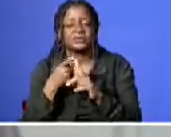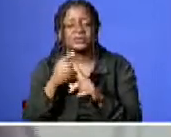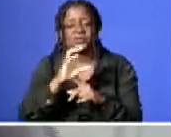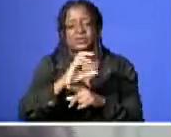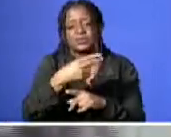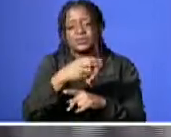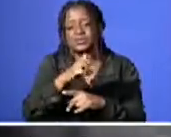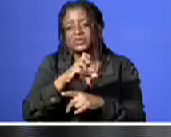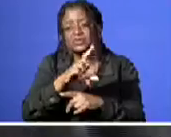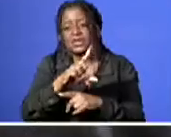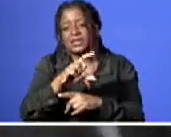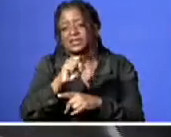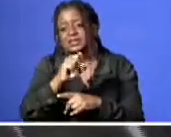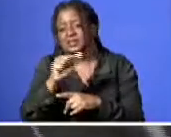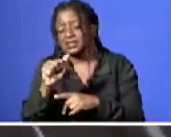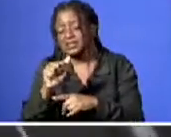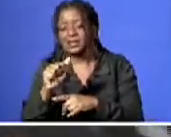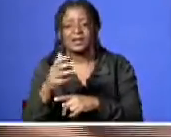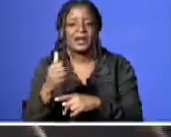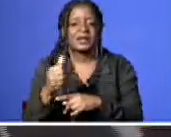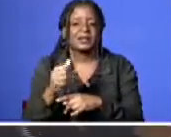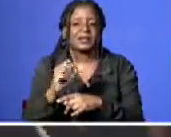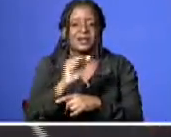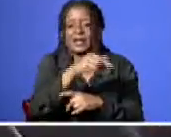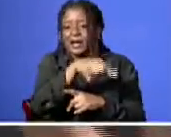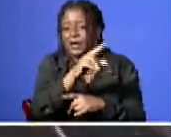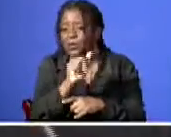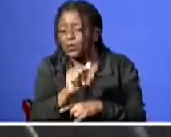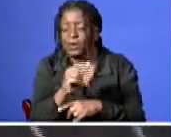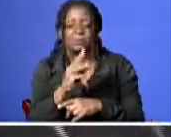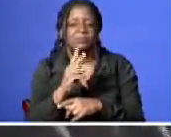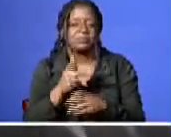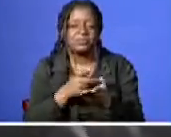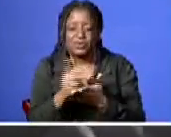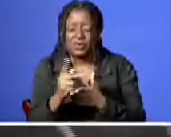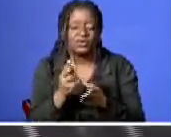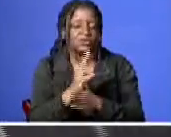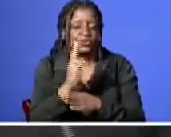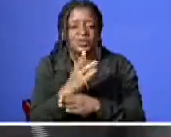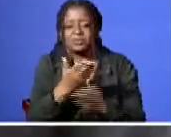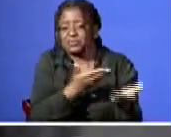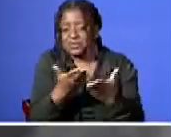as yet. But, you know, one. It's okay.